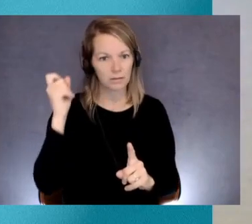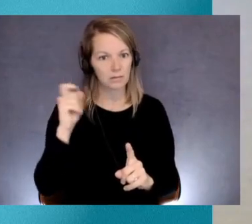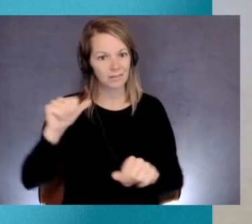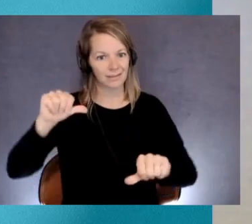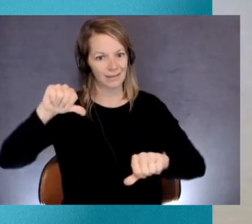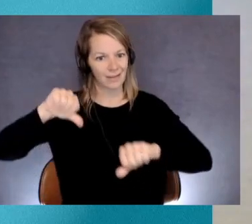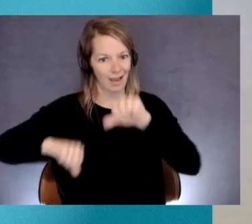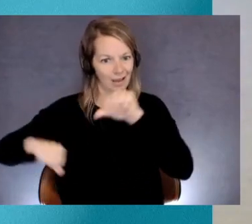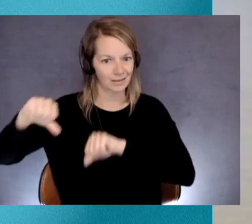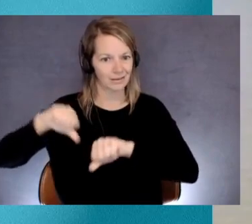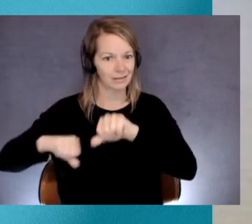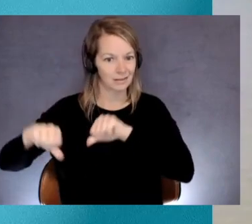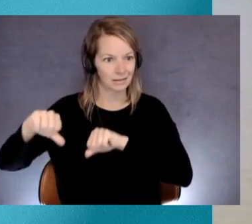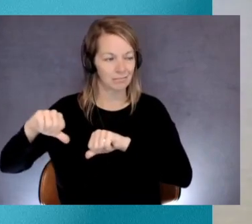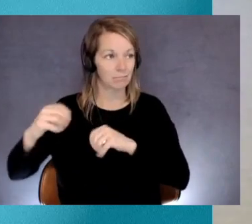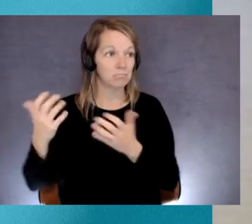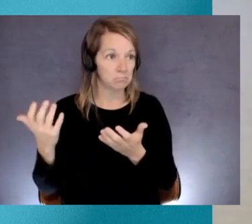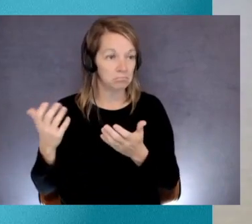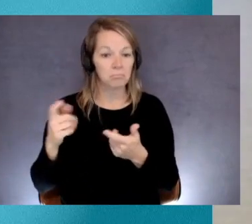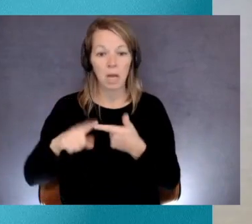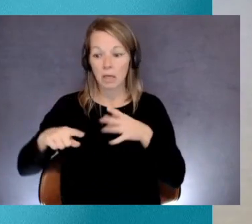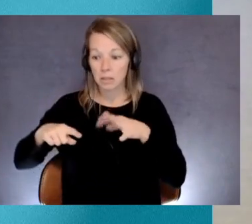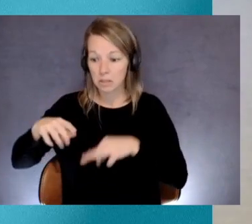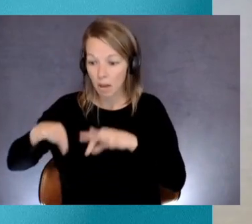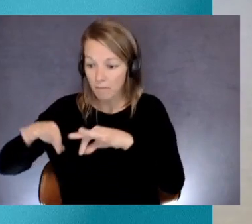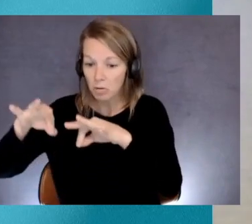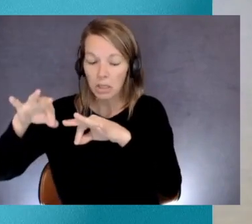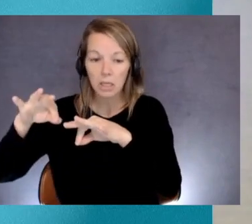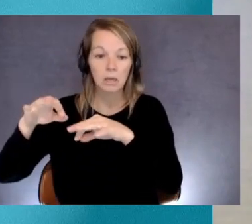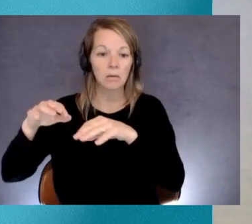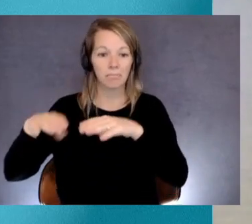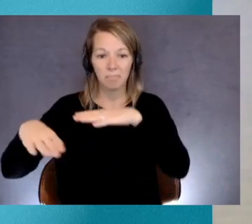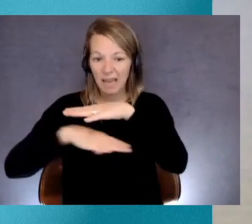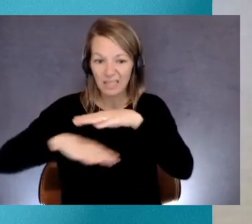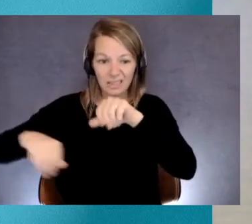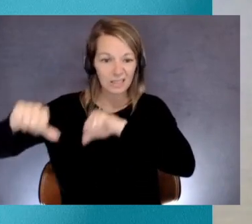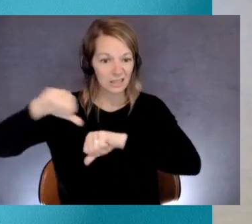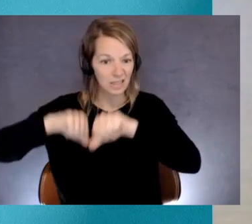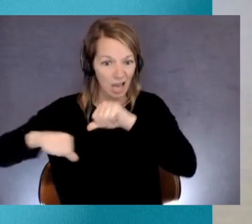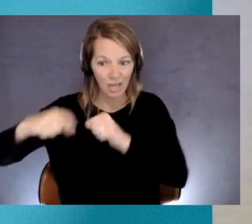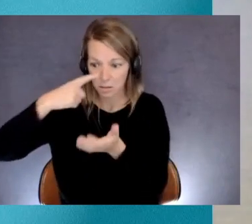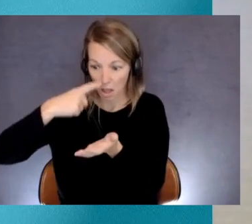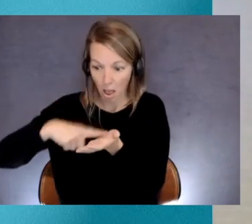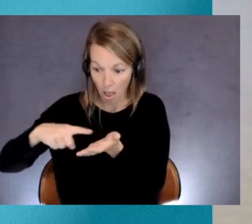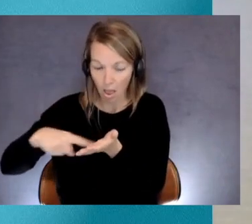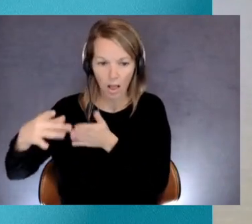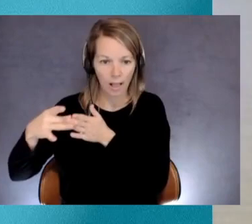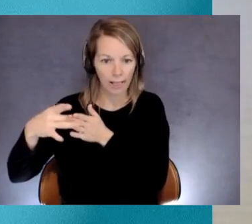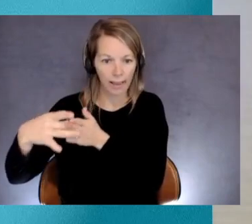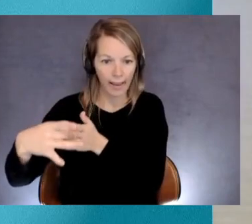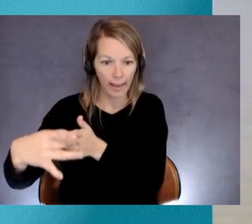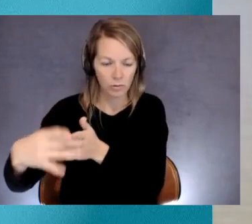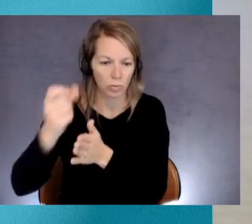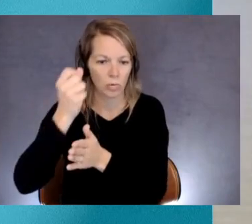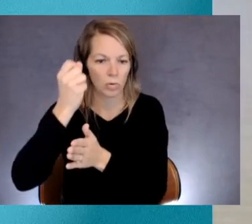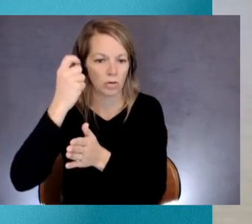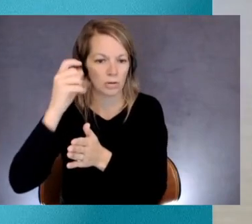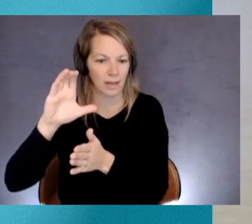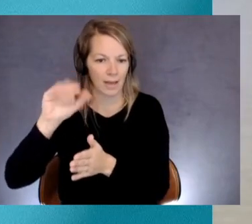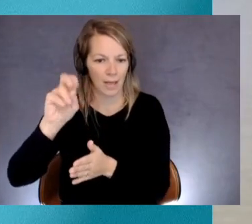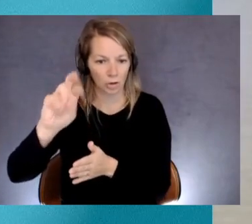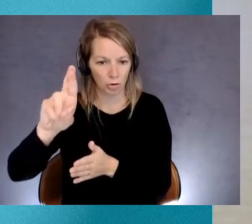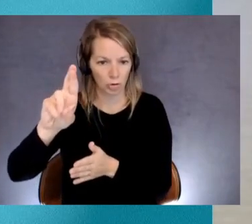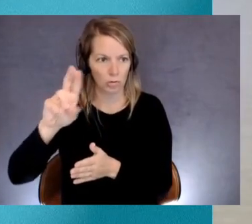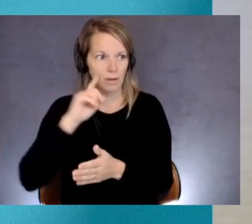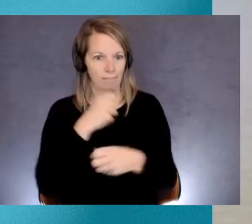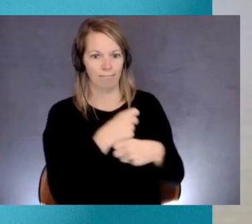science and the discovery sciences of basic sciences has led us to understanding cancer better and creating